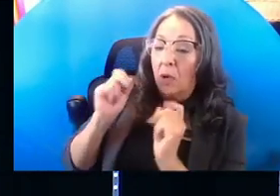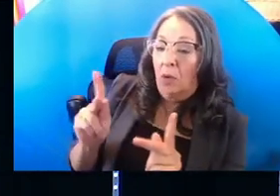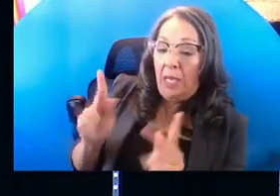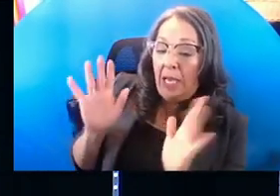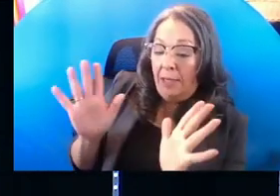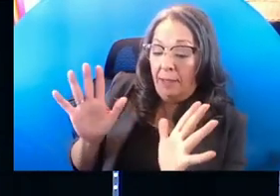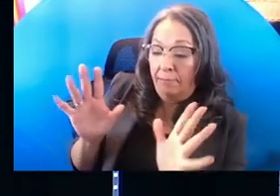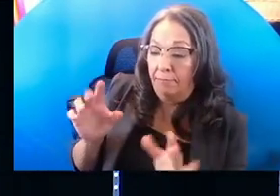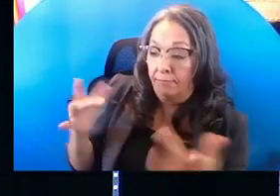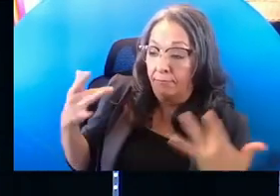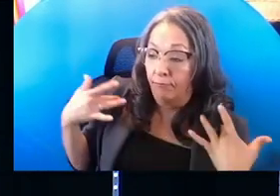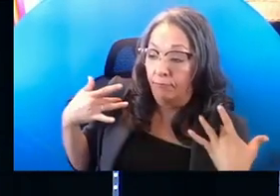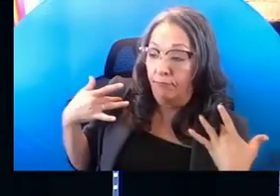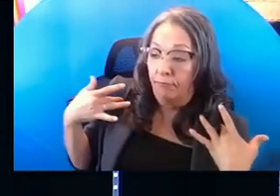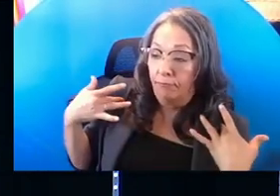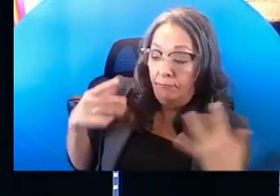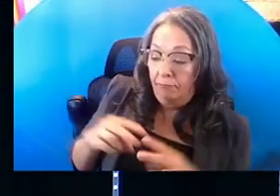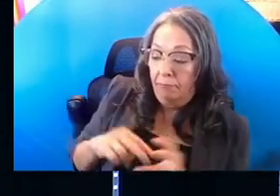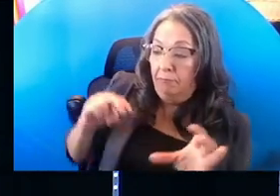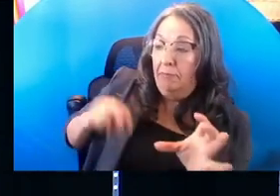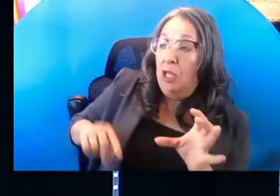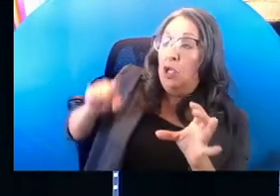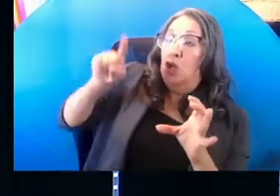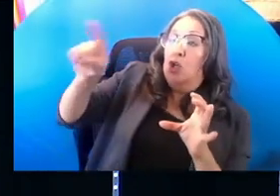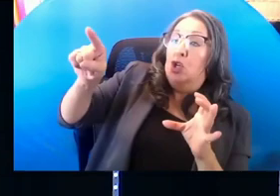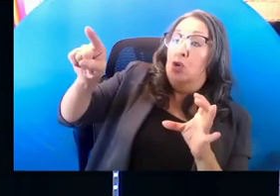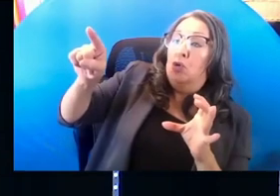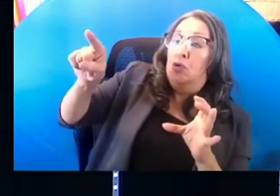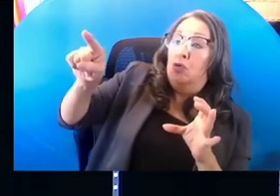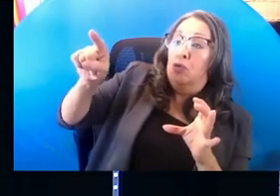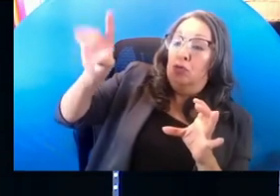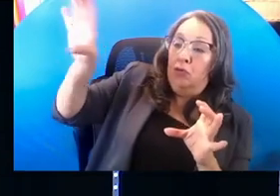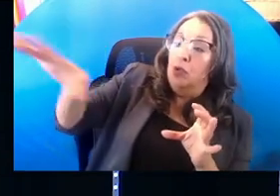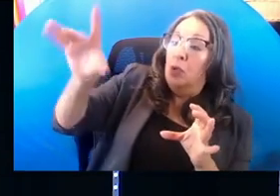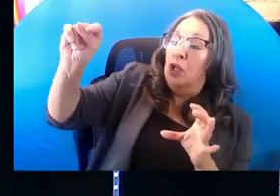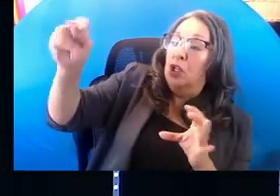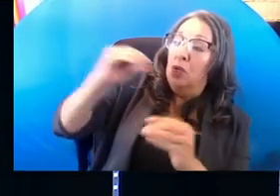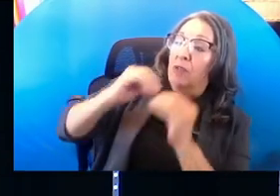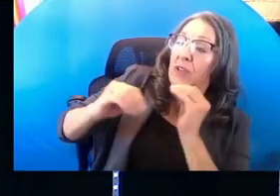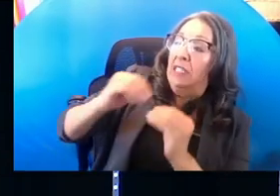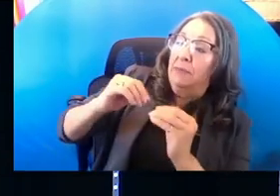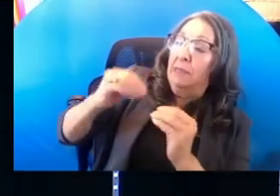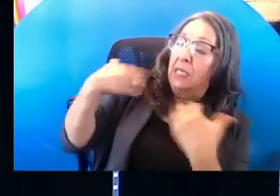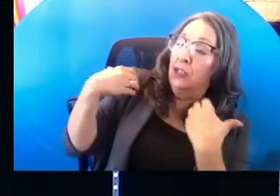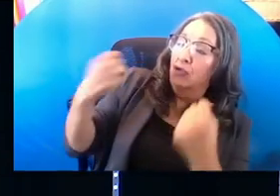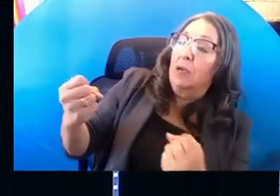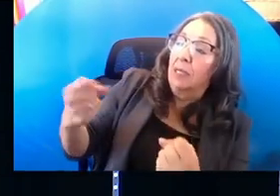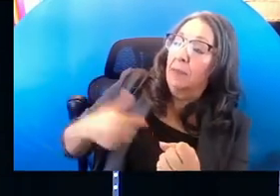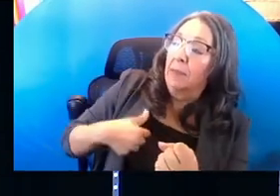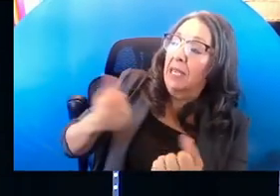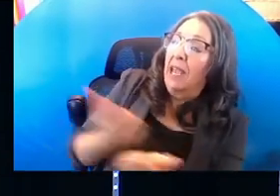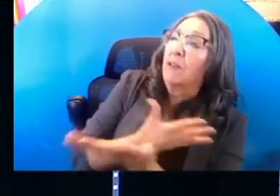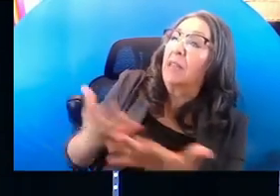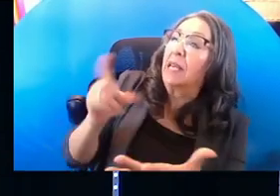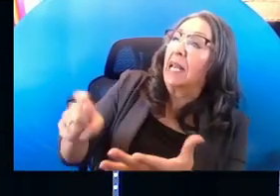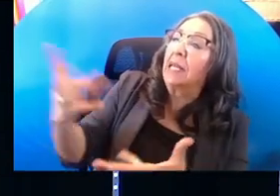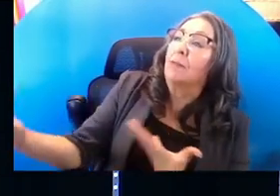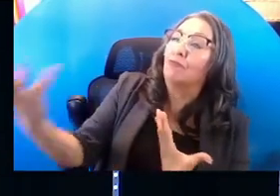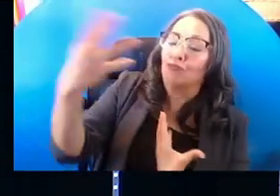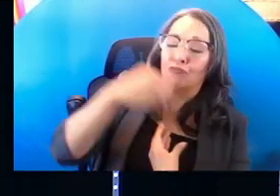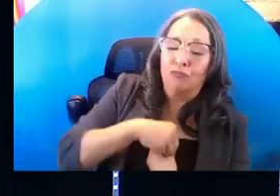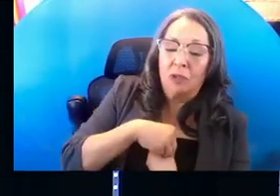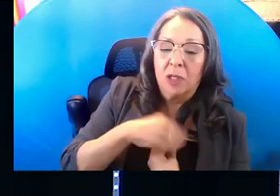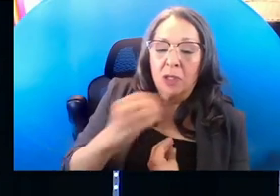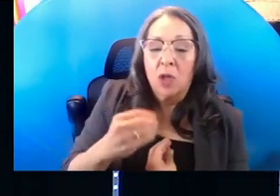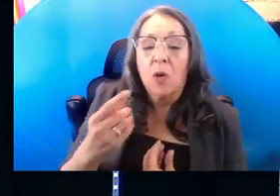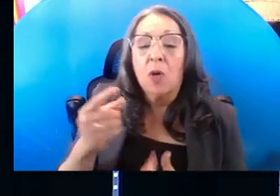do. You do what only you can do. You fix me, God. You strengthen me. You give me all that I need. So again, point one, consider it